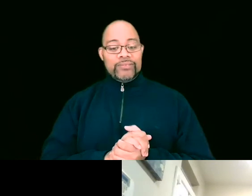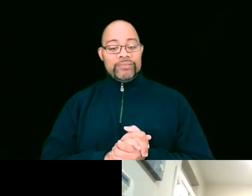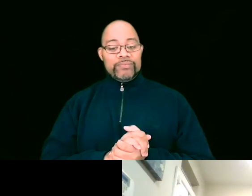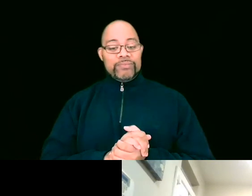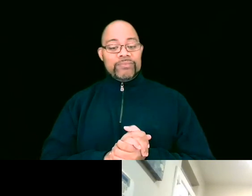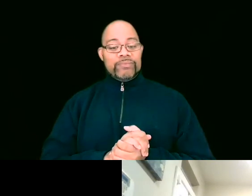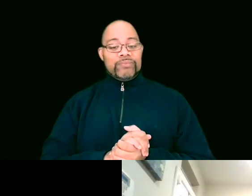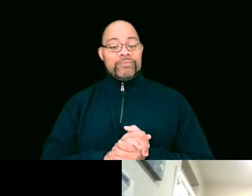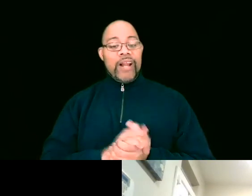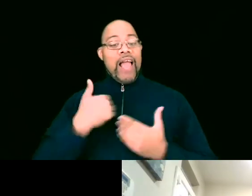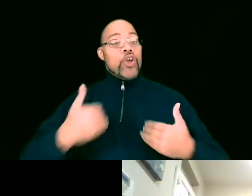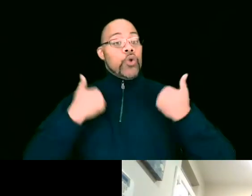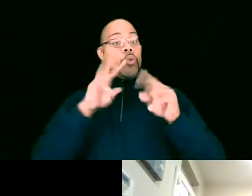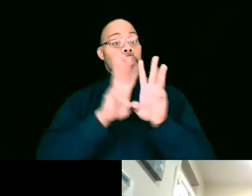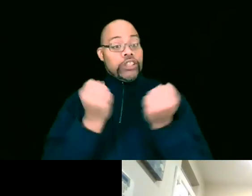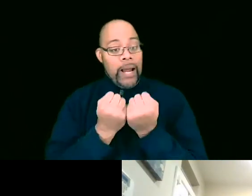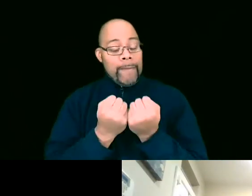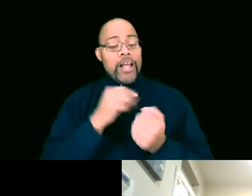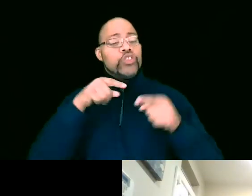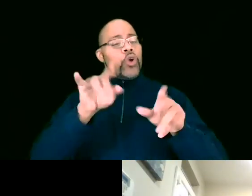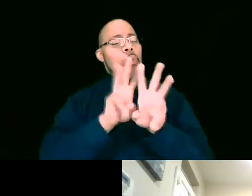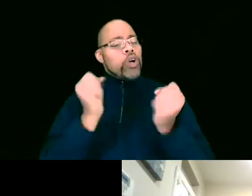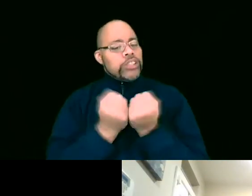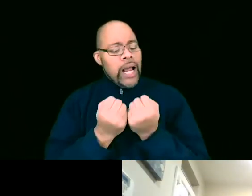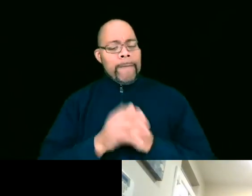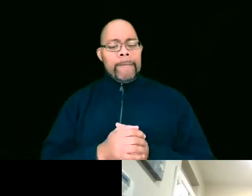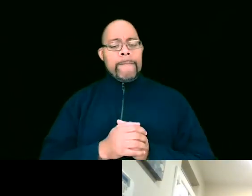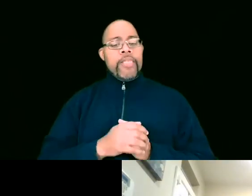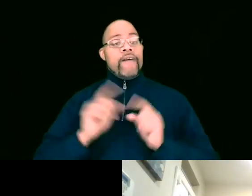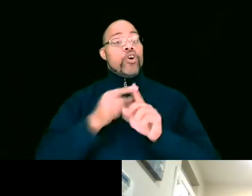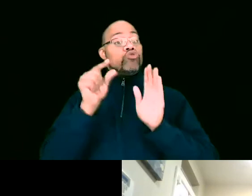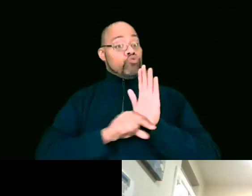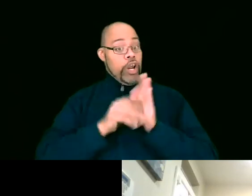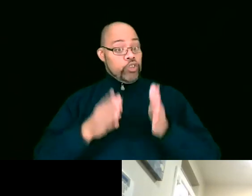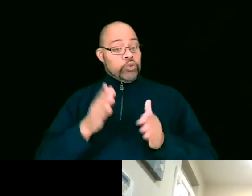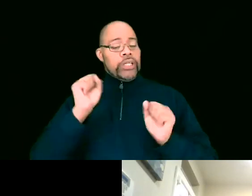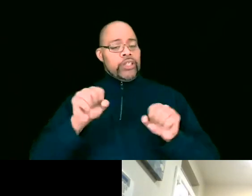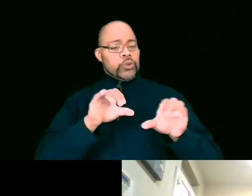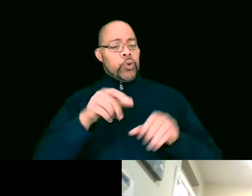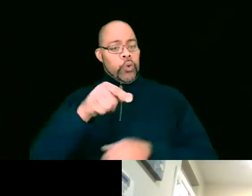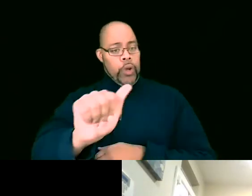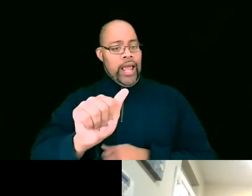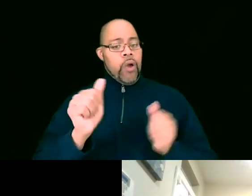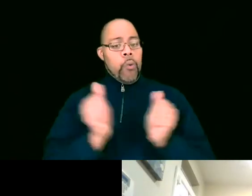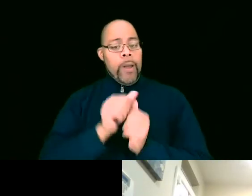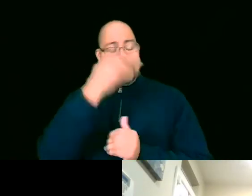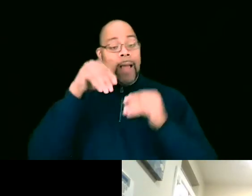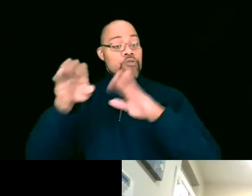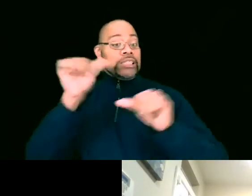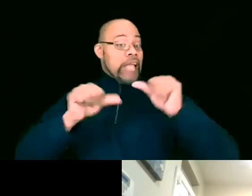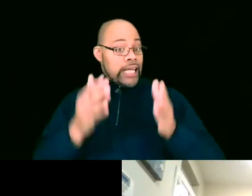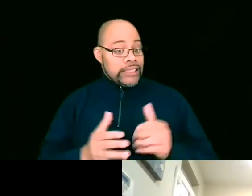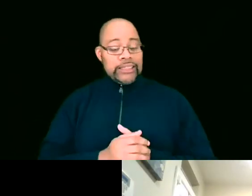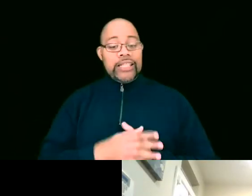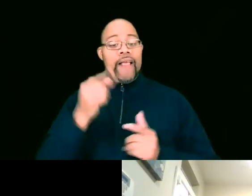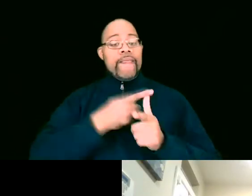we are going to have a youth workshop, and during this workshop, first graders will get to do Q&A with Black marine scientists,